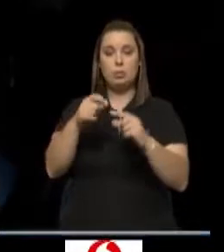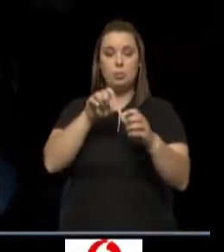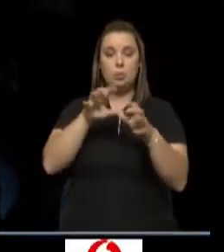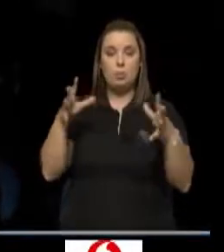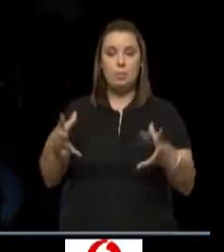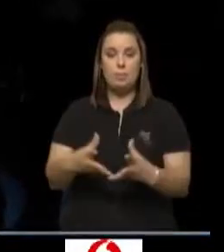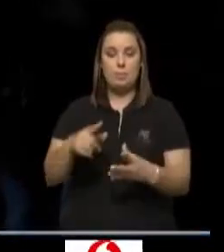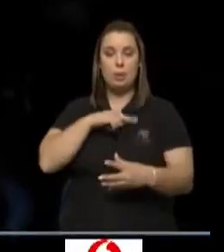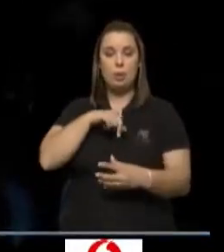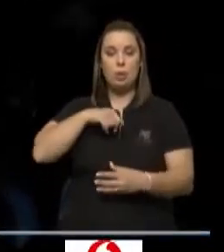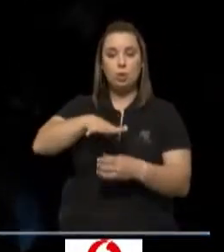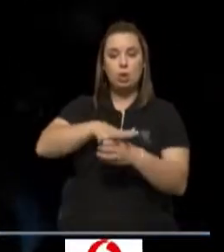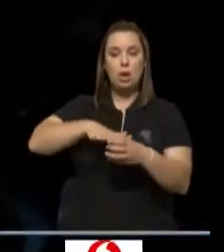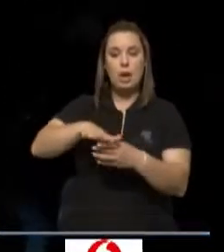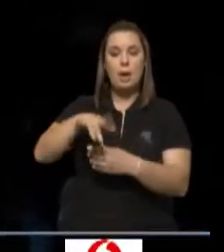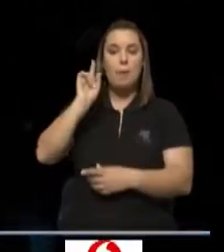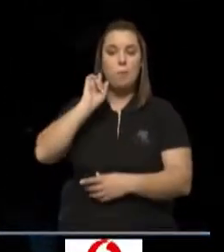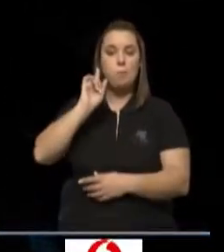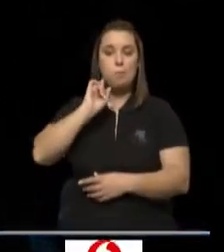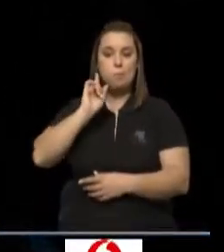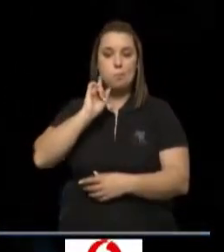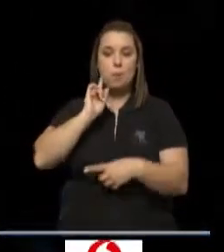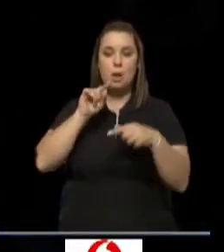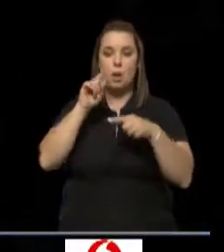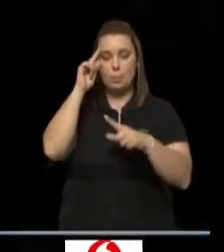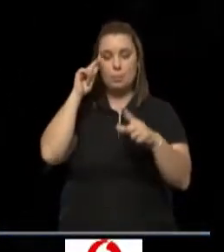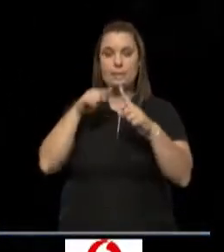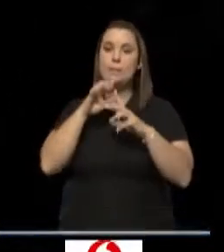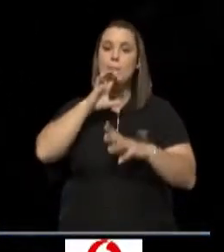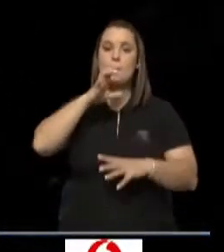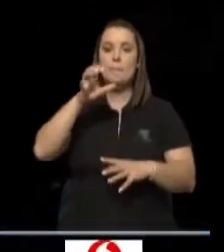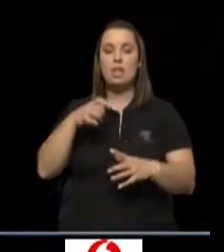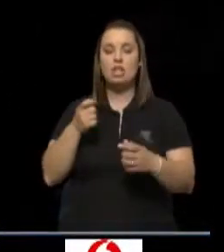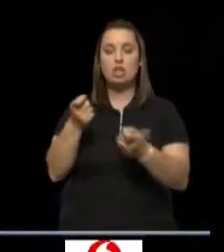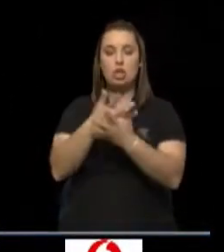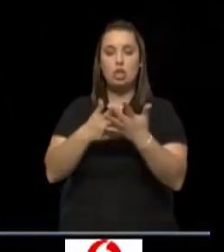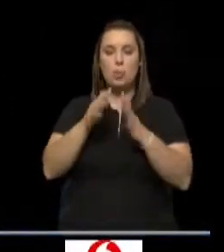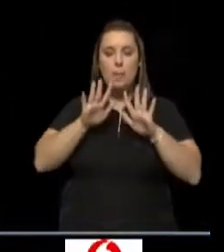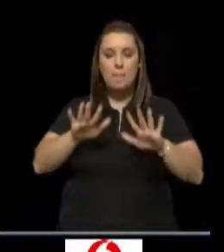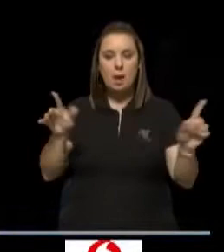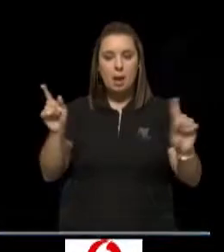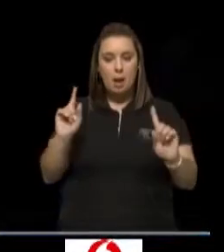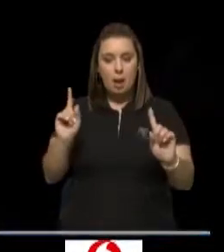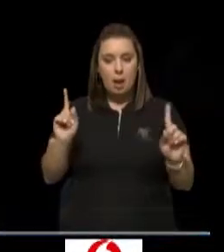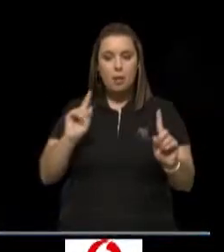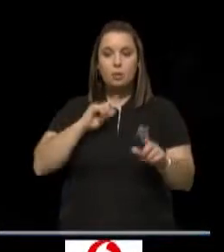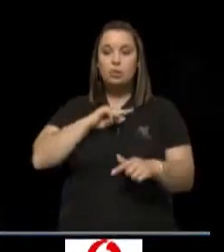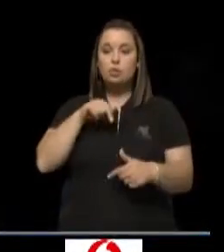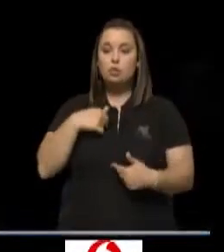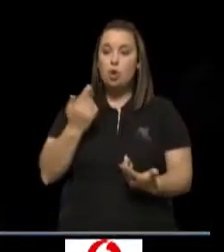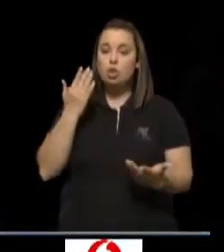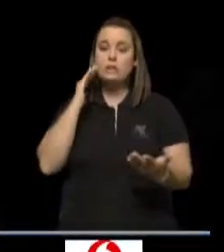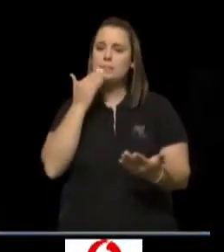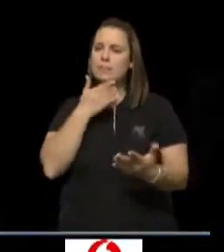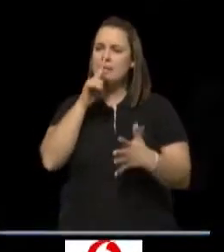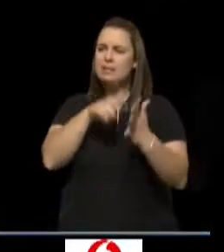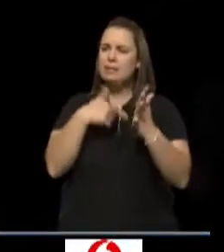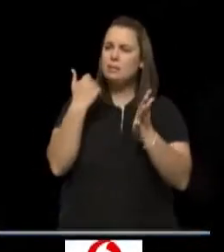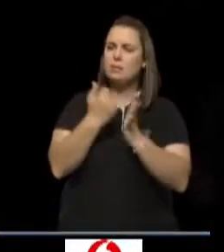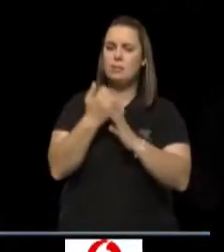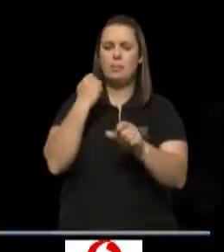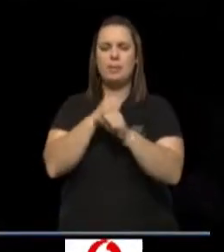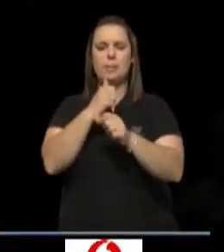this industry. This is the first state of the nation discussion after the pandemic,